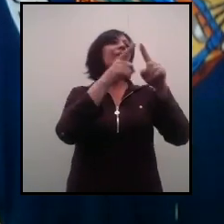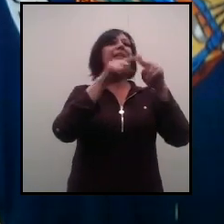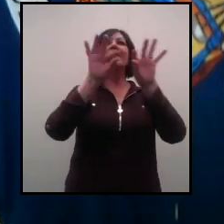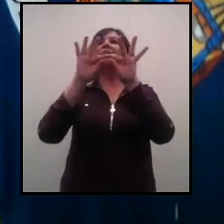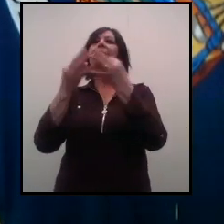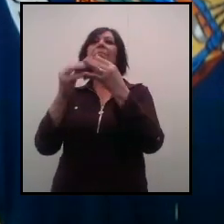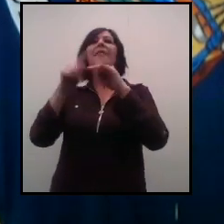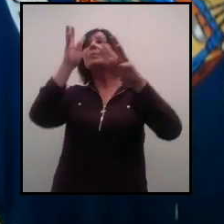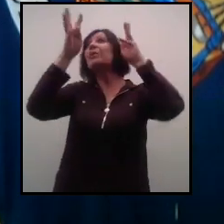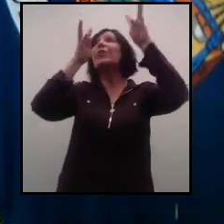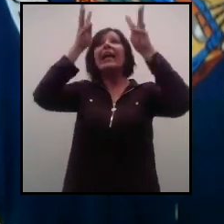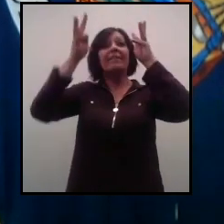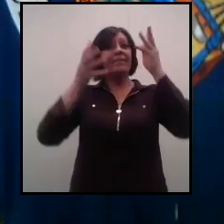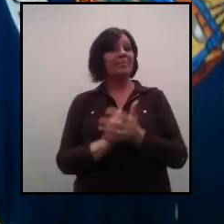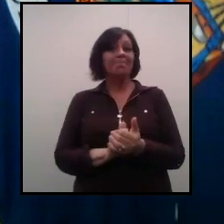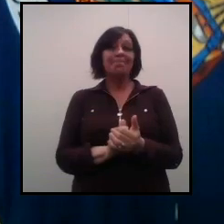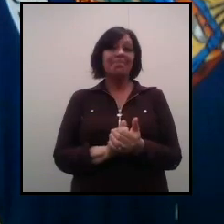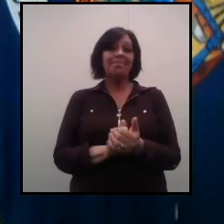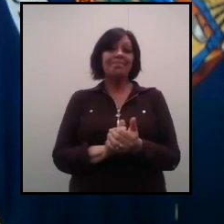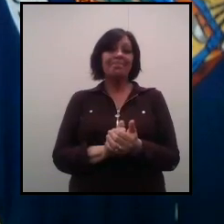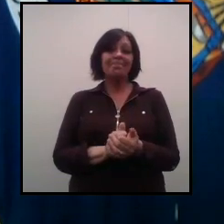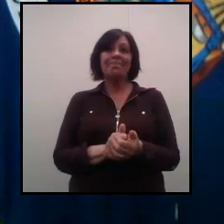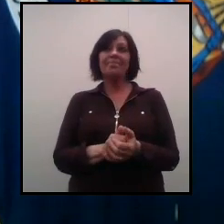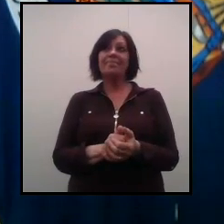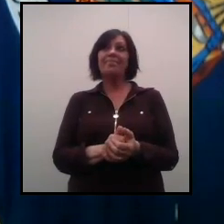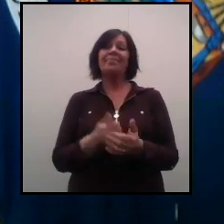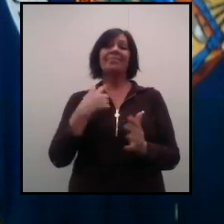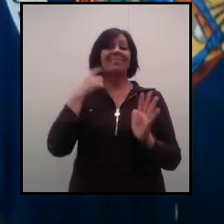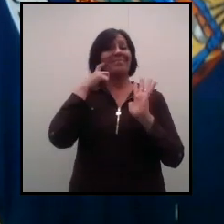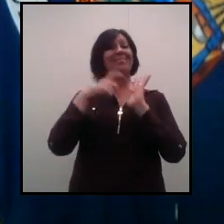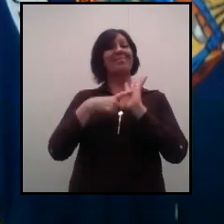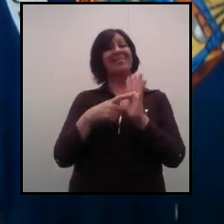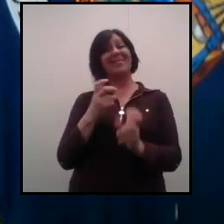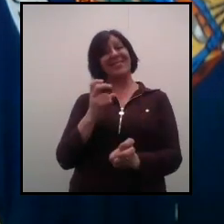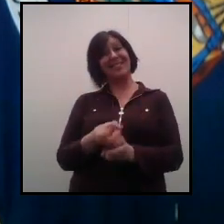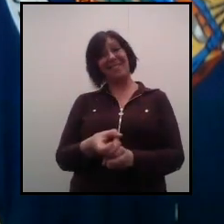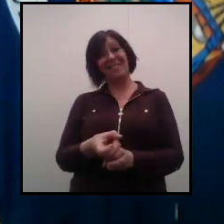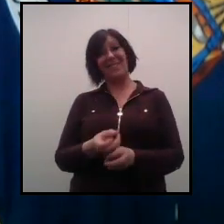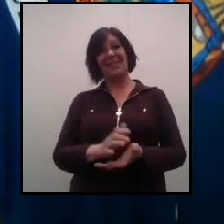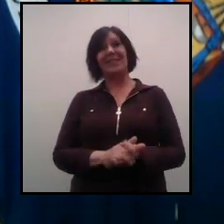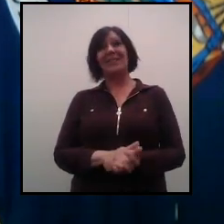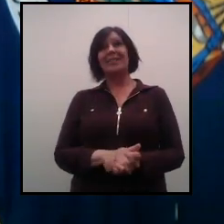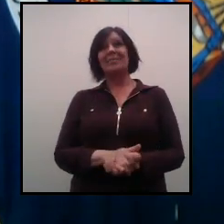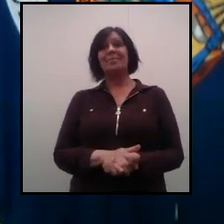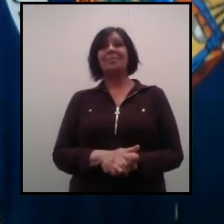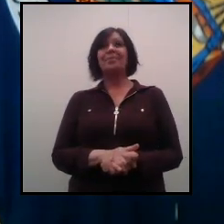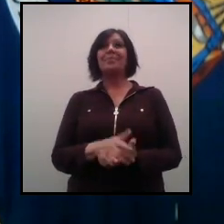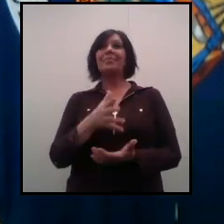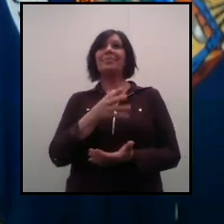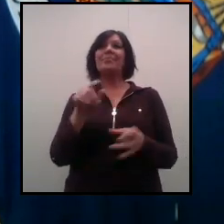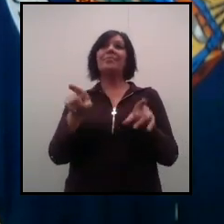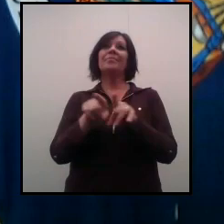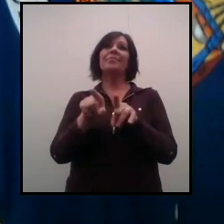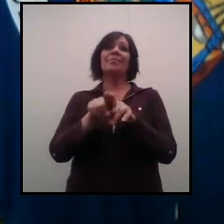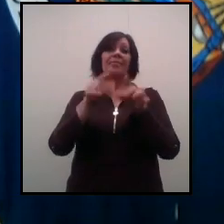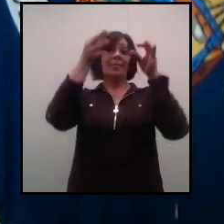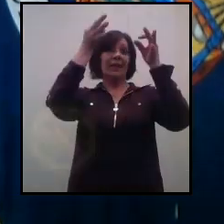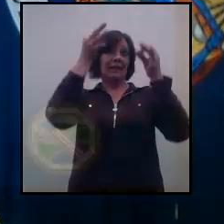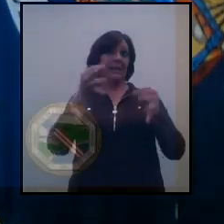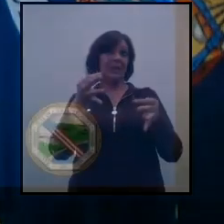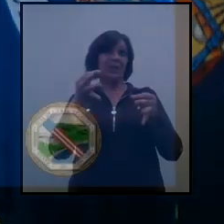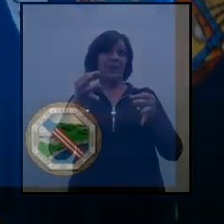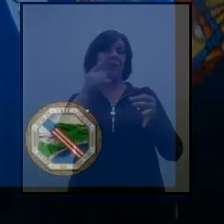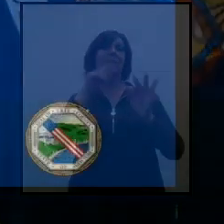have to be creative, and I acknowledge it's really, really tough. And I would just note that the decision that was made